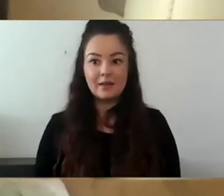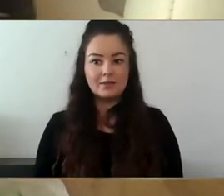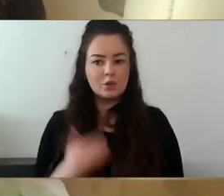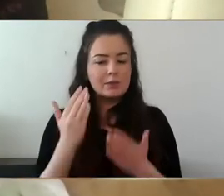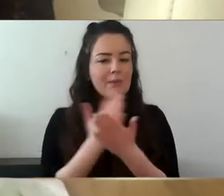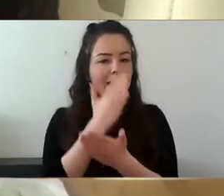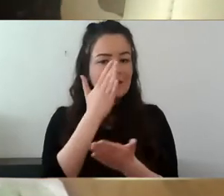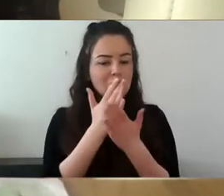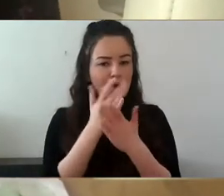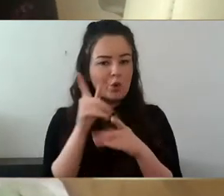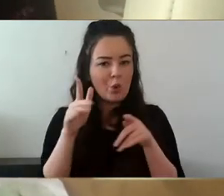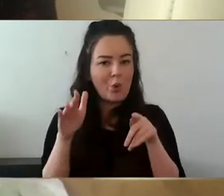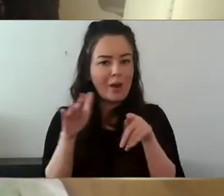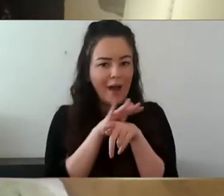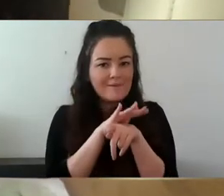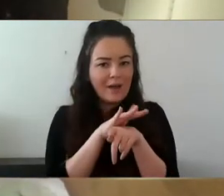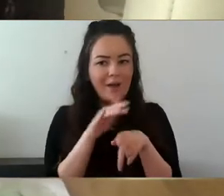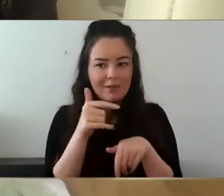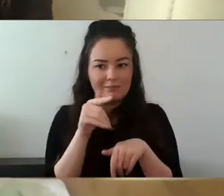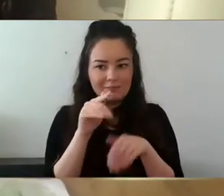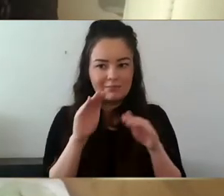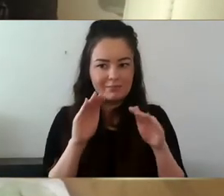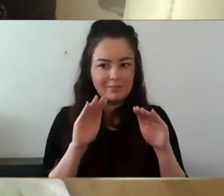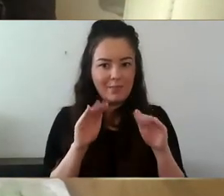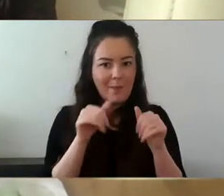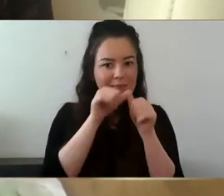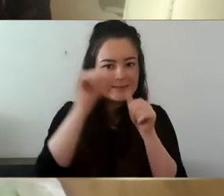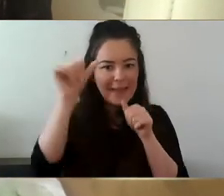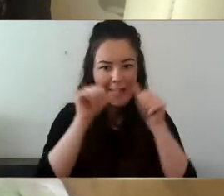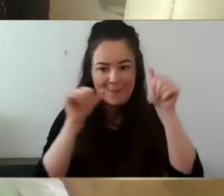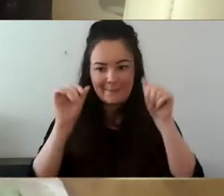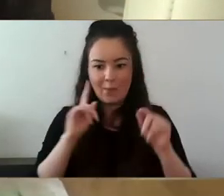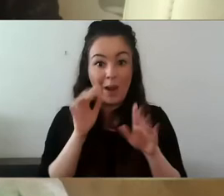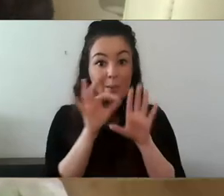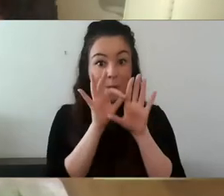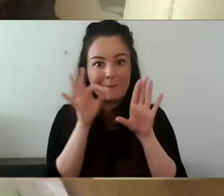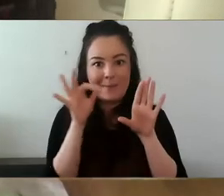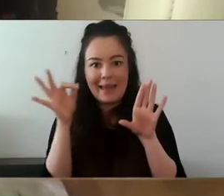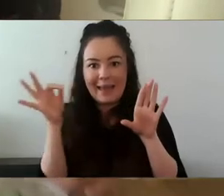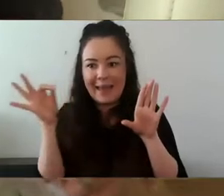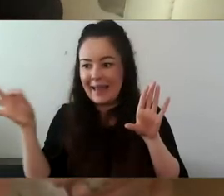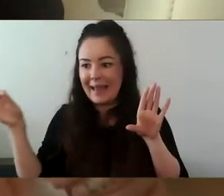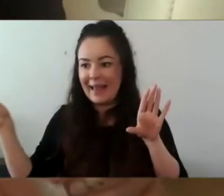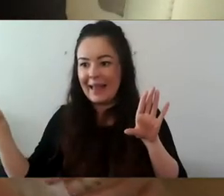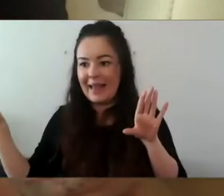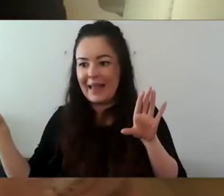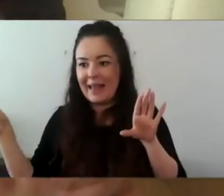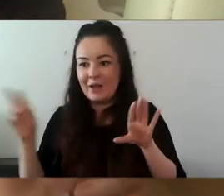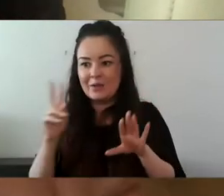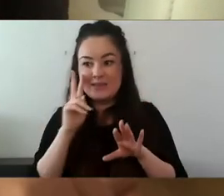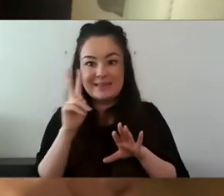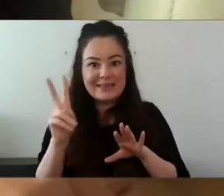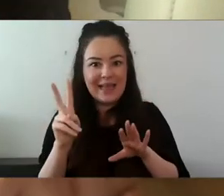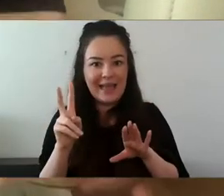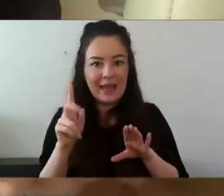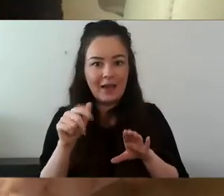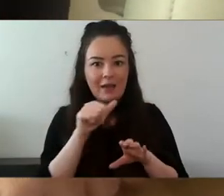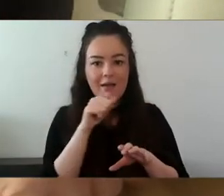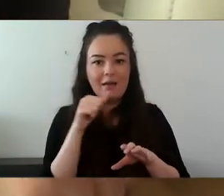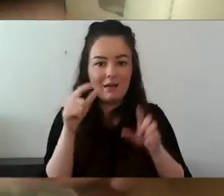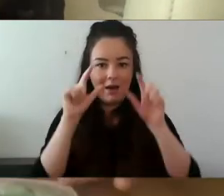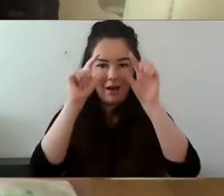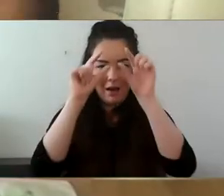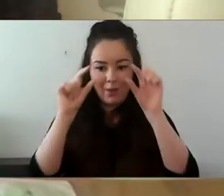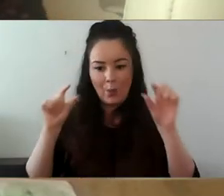Just make sure you go right up to the edge of the masking tape so that when we peel it off, we can see